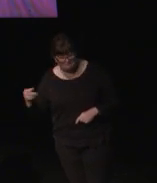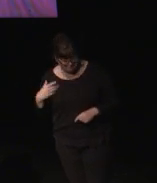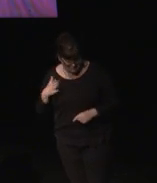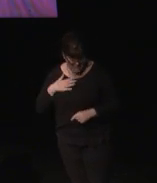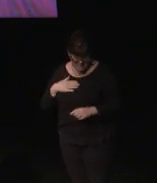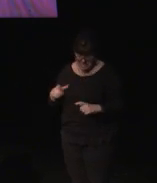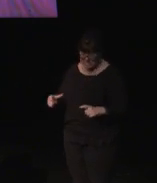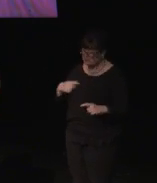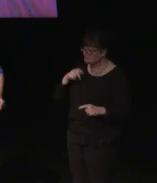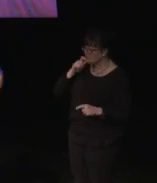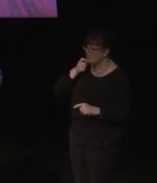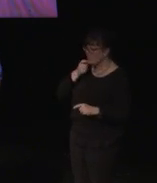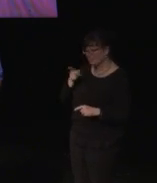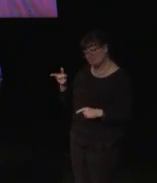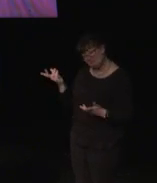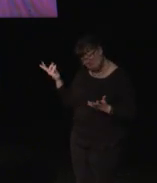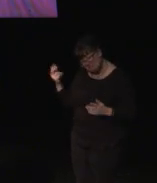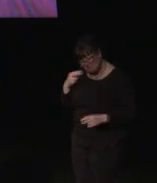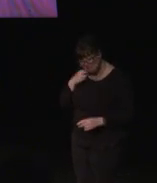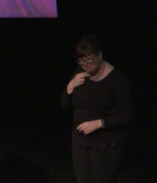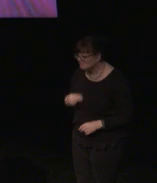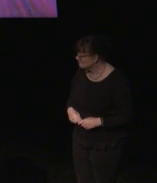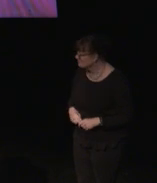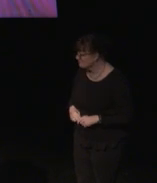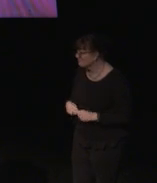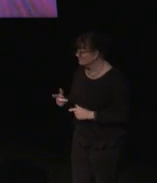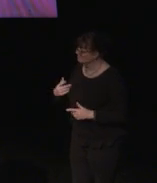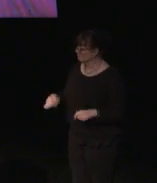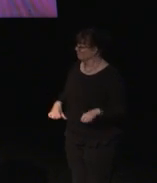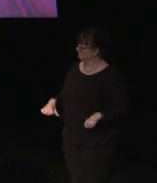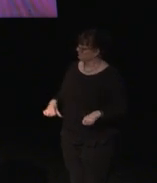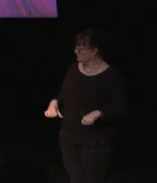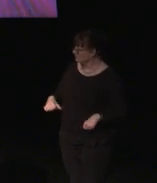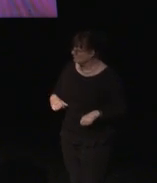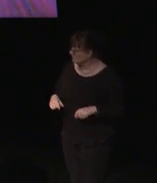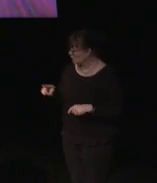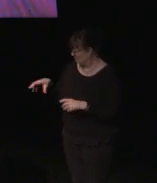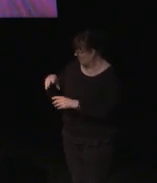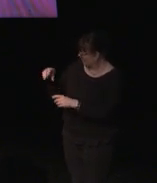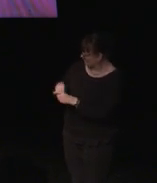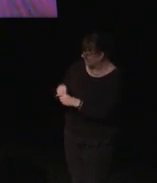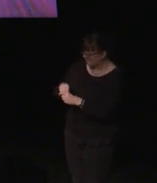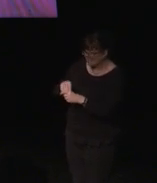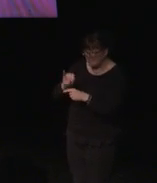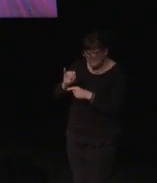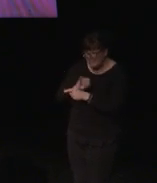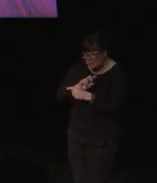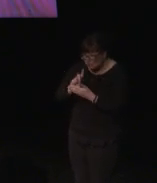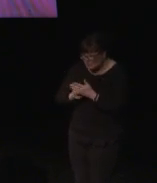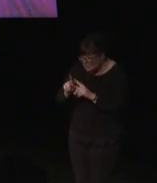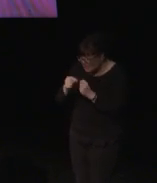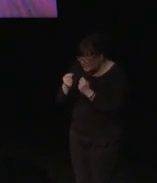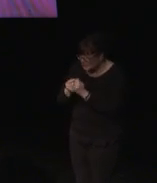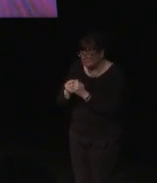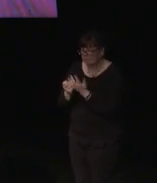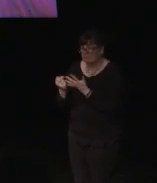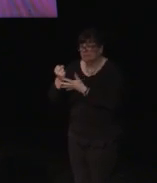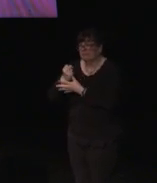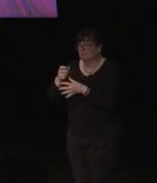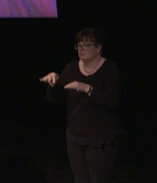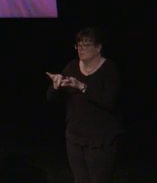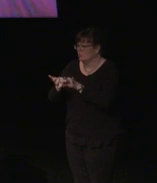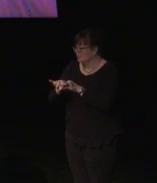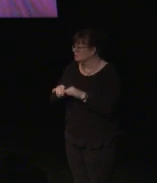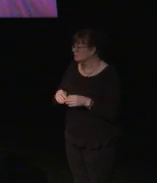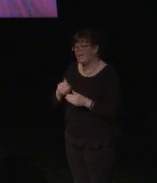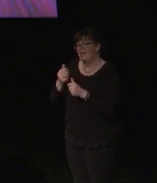othering, right? So, you know, there is so much there that I think as an industrial design team we can look at, and any other